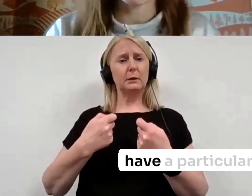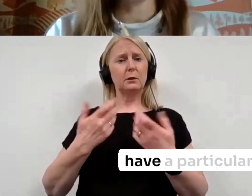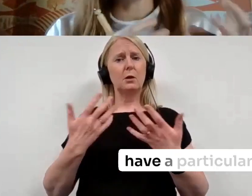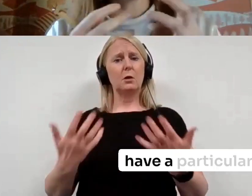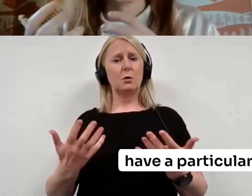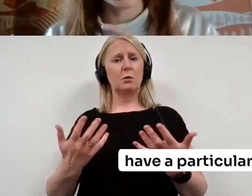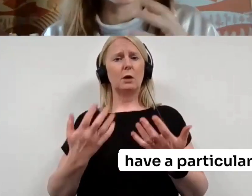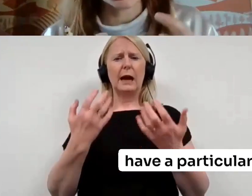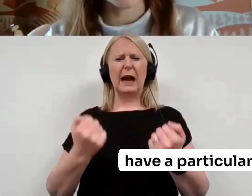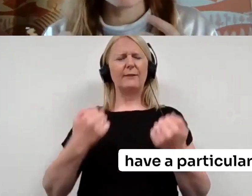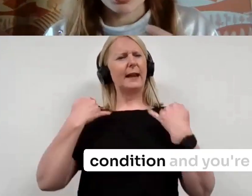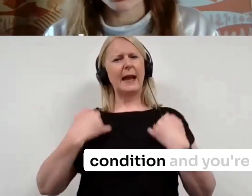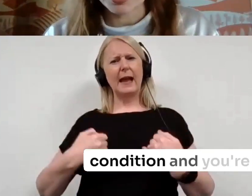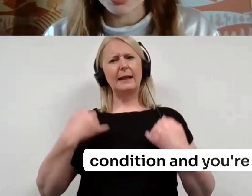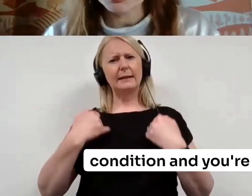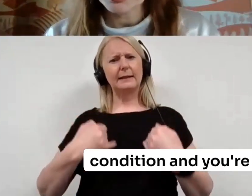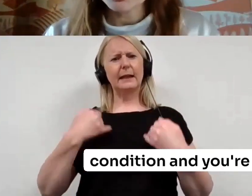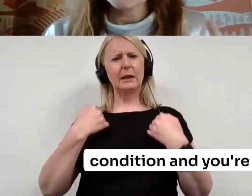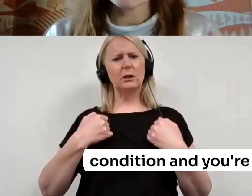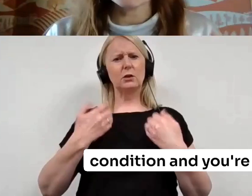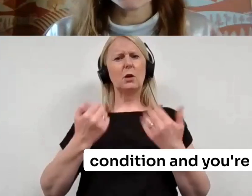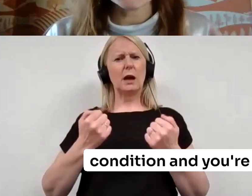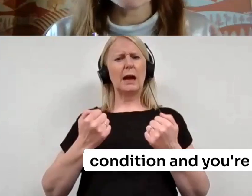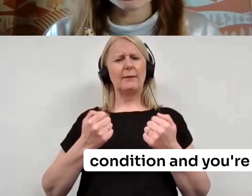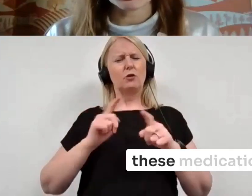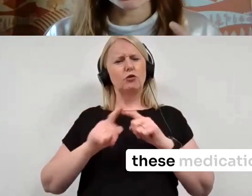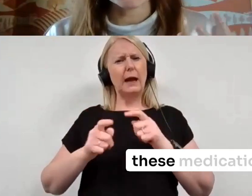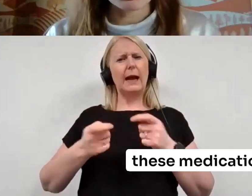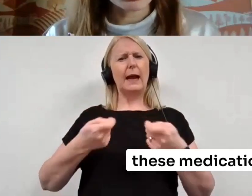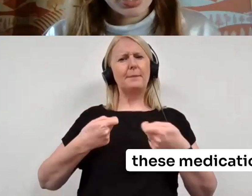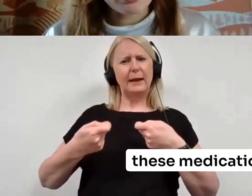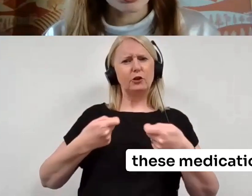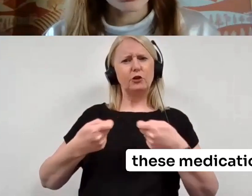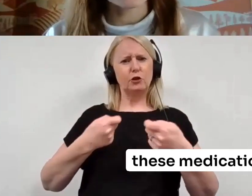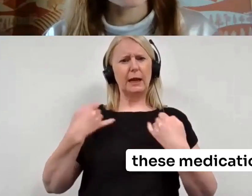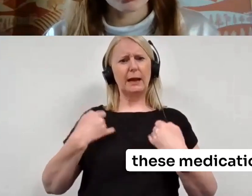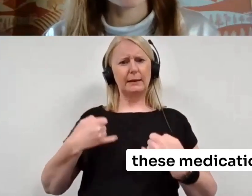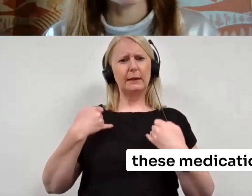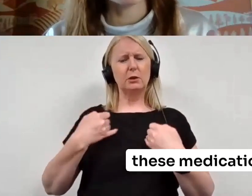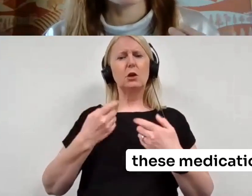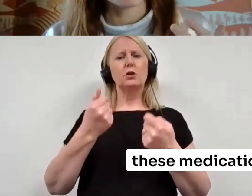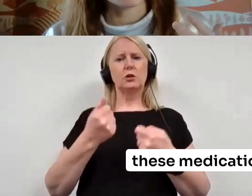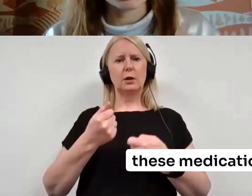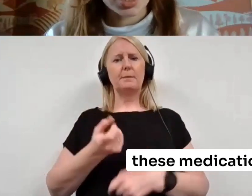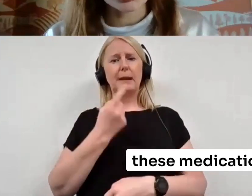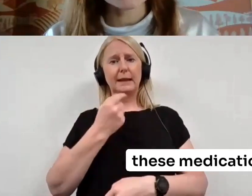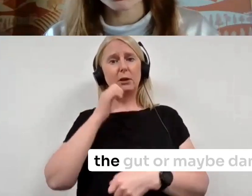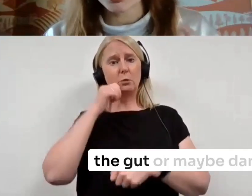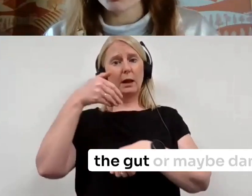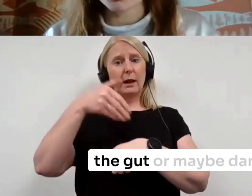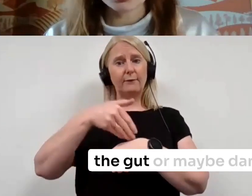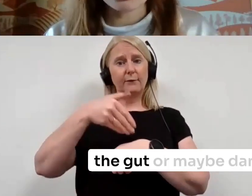you have a particular illness or a chronic condition and you're managing that, some of these medications might impact on